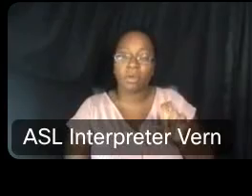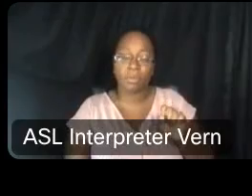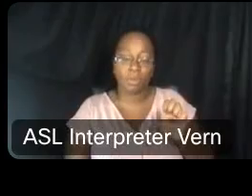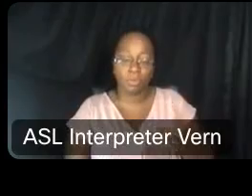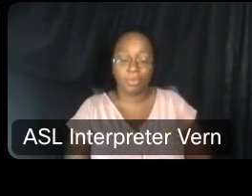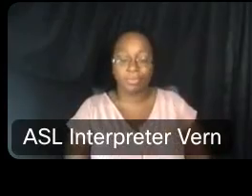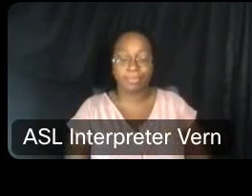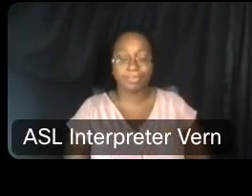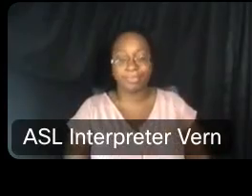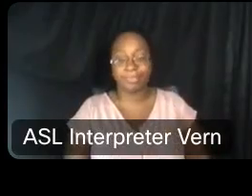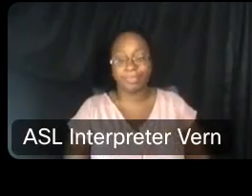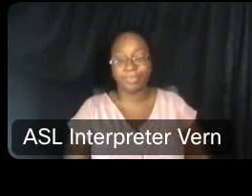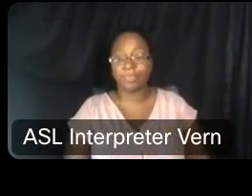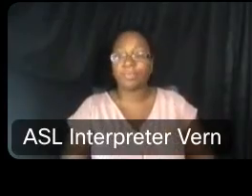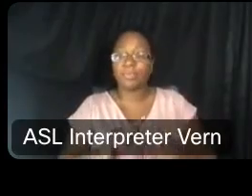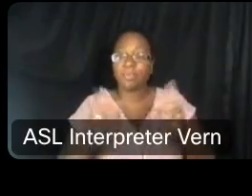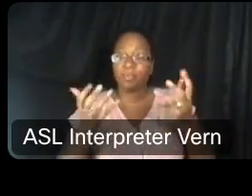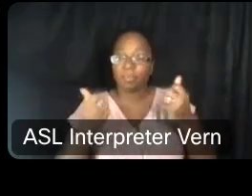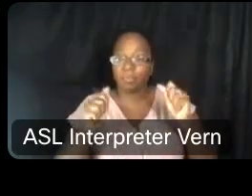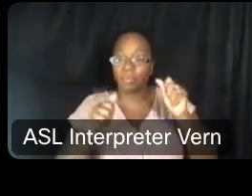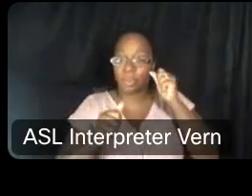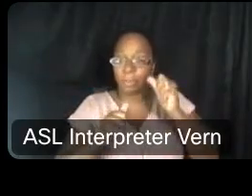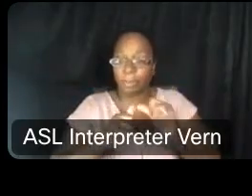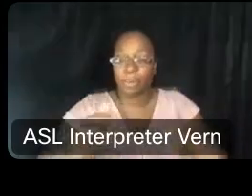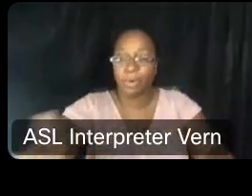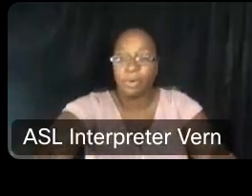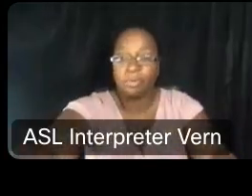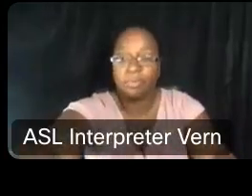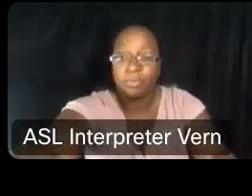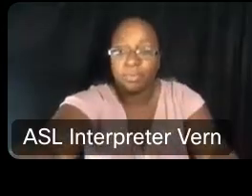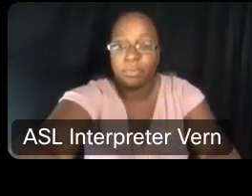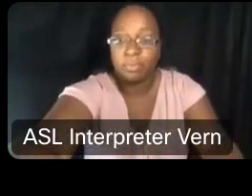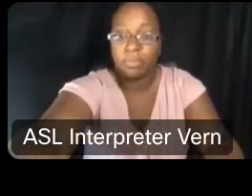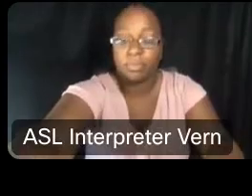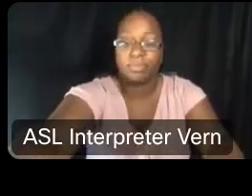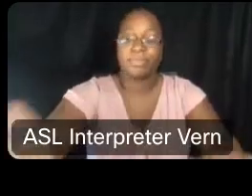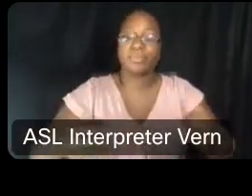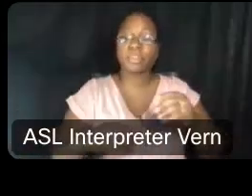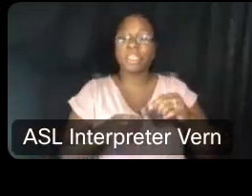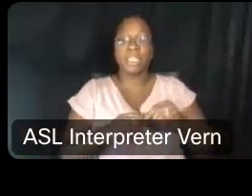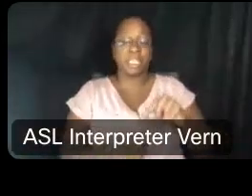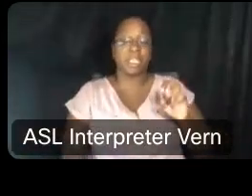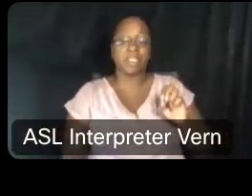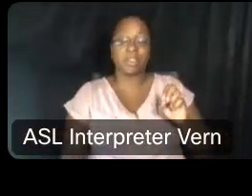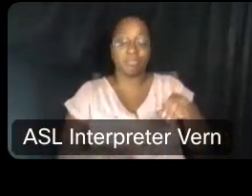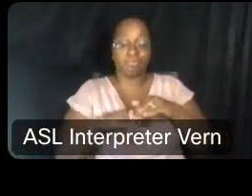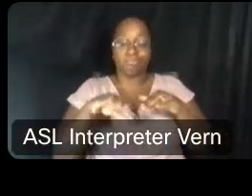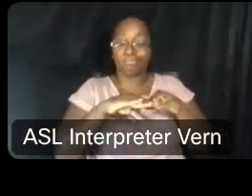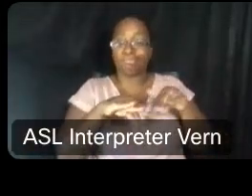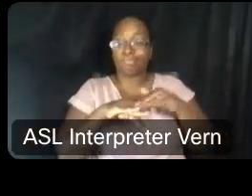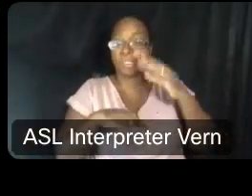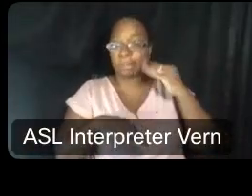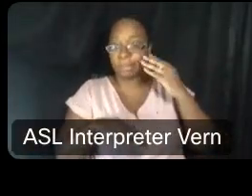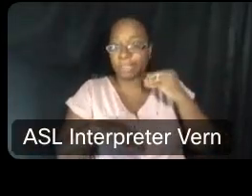What I want us to keep in mind as advocates and staff is that these overlapping experiences of mental health and partner-inflicted